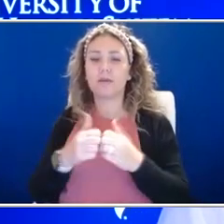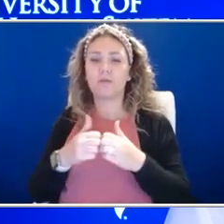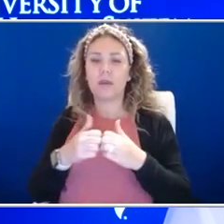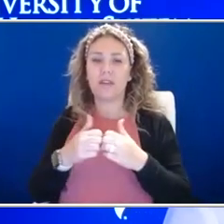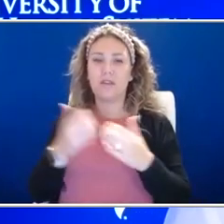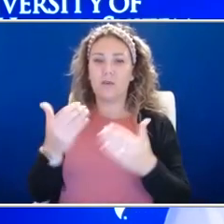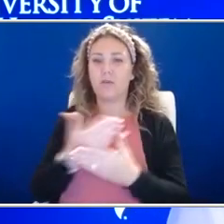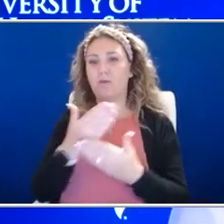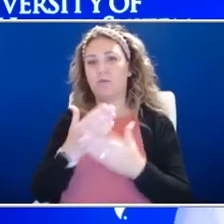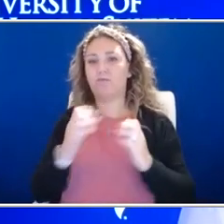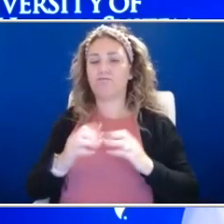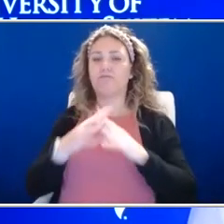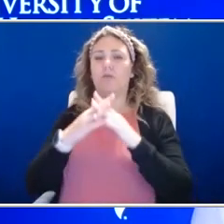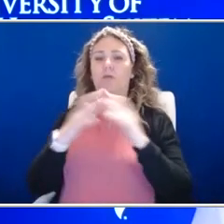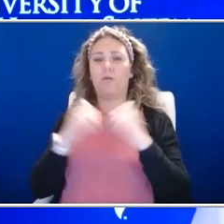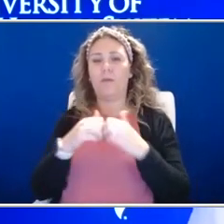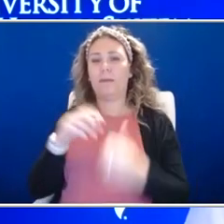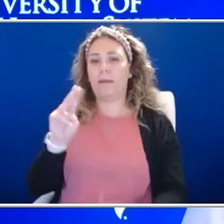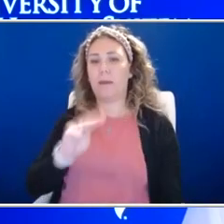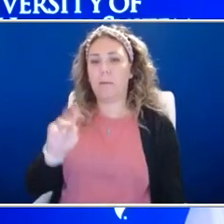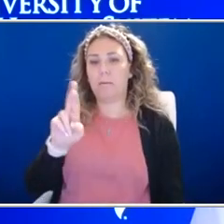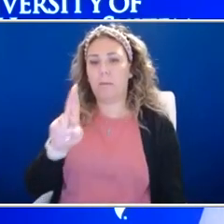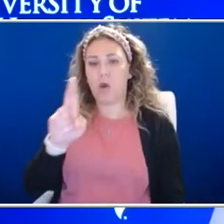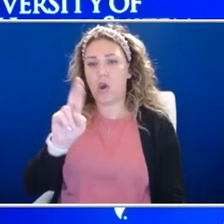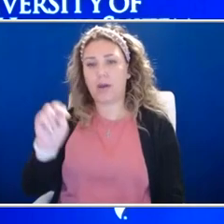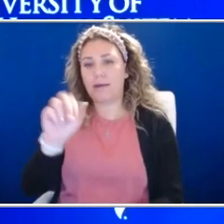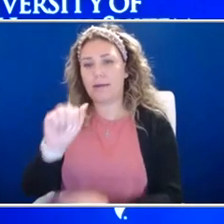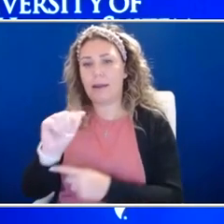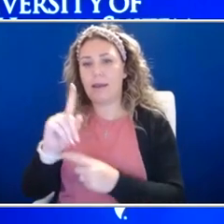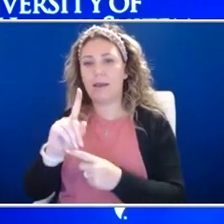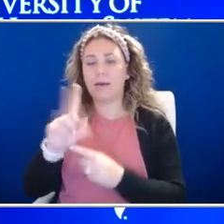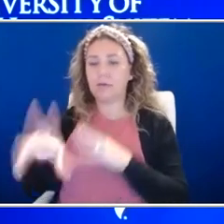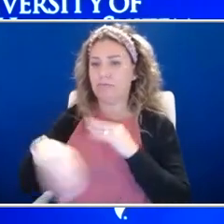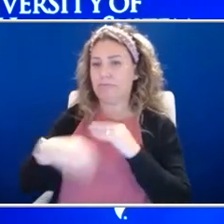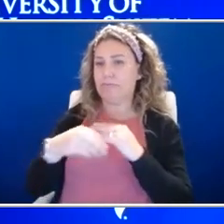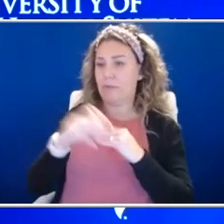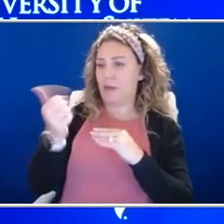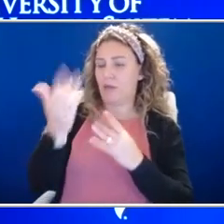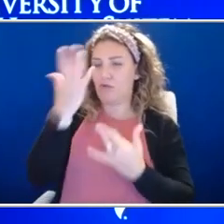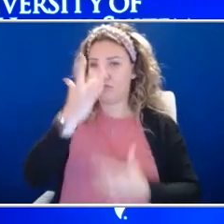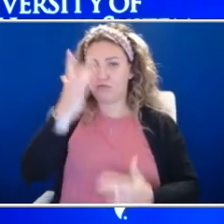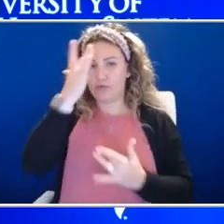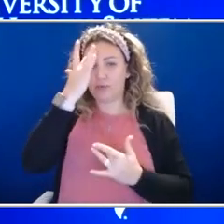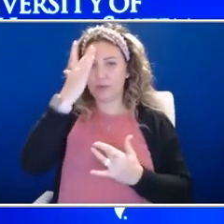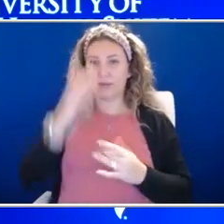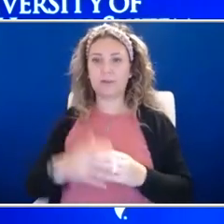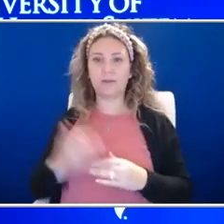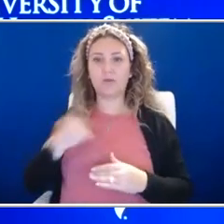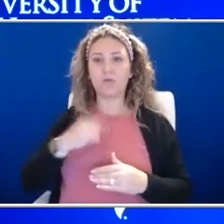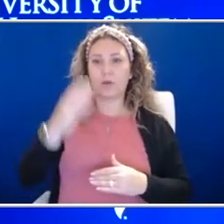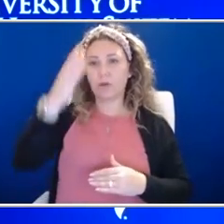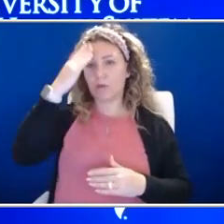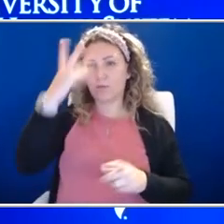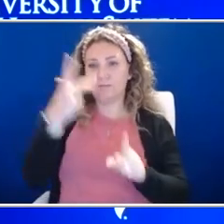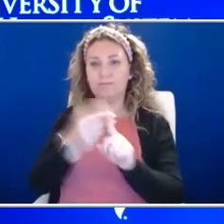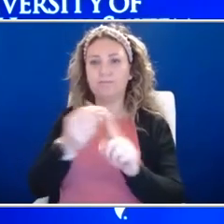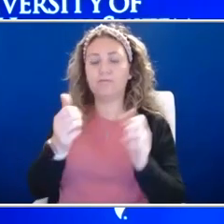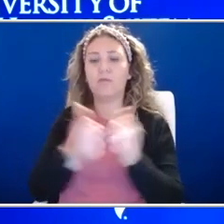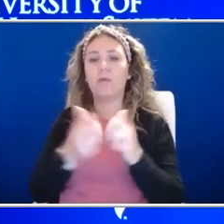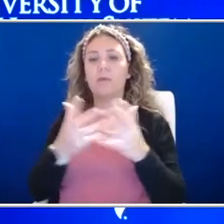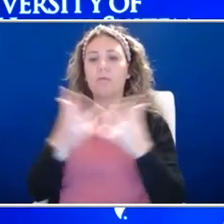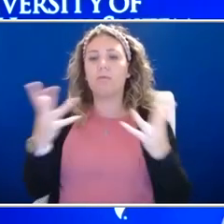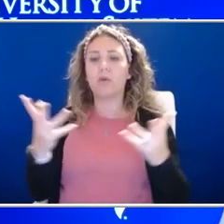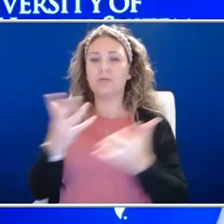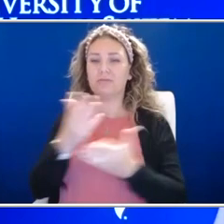mRNA, being able to give those other components of other diseases. We know that vaccines with multi-components,